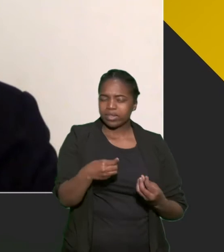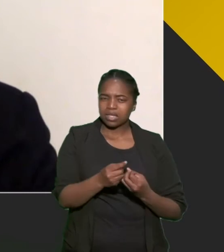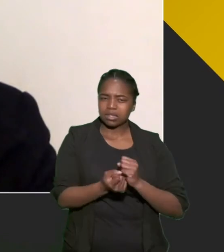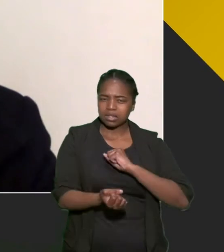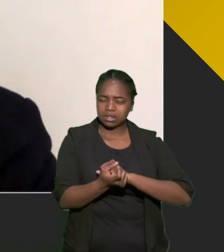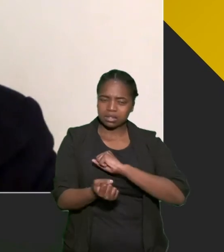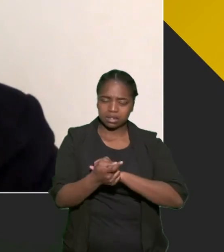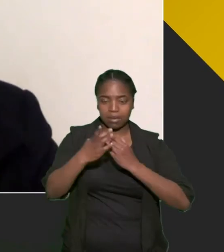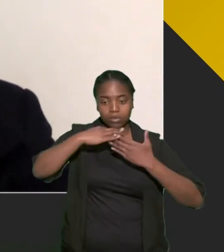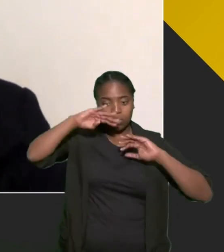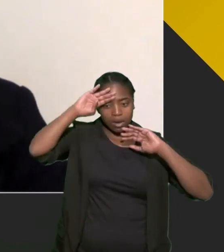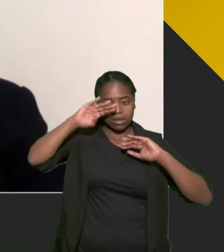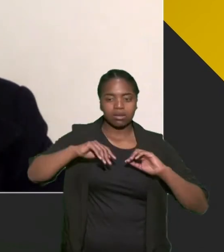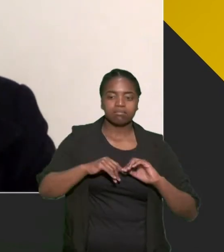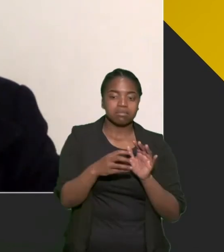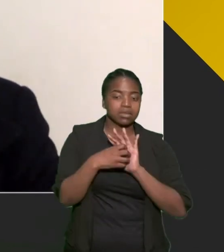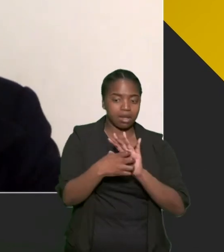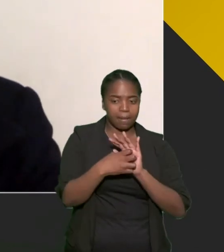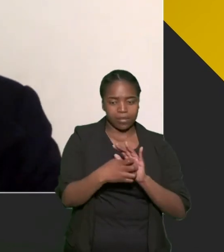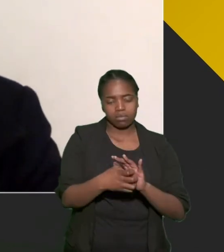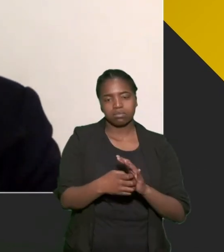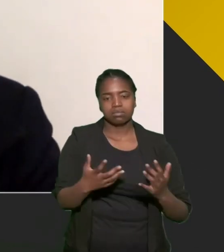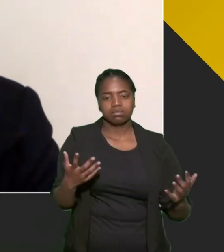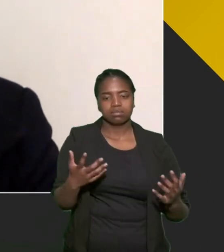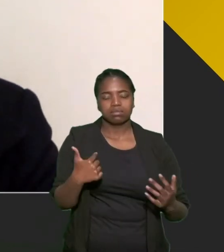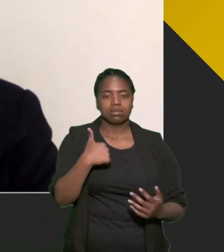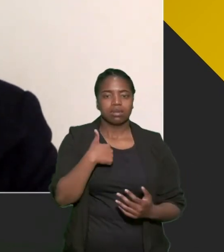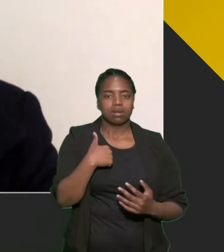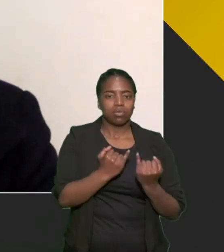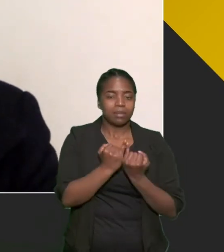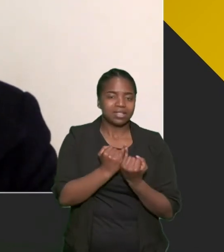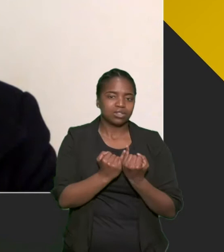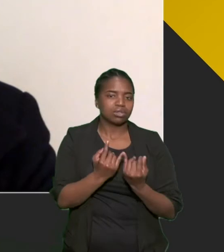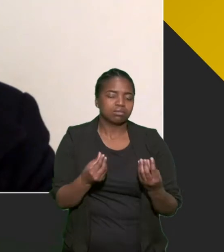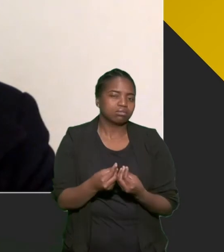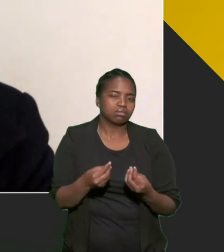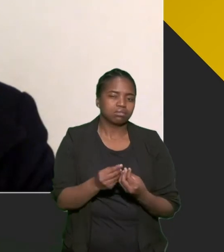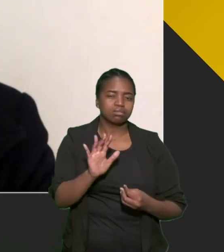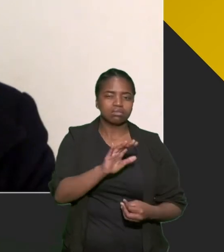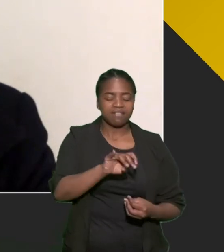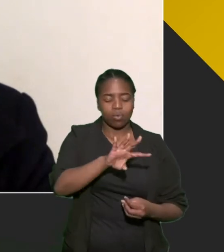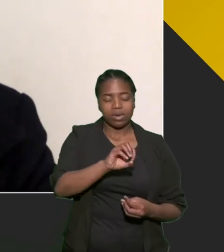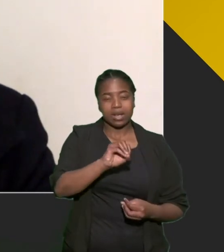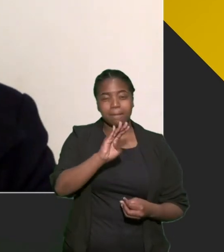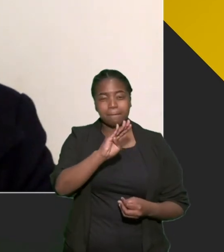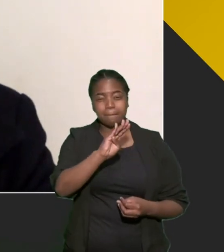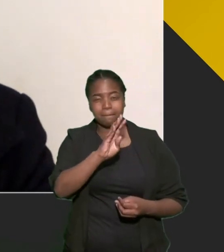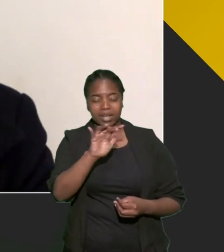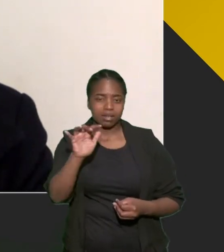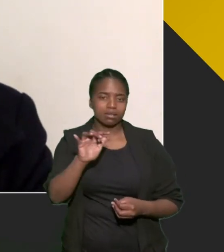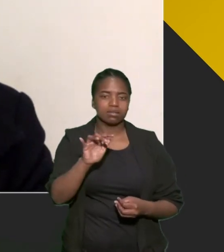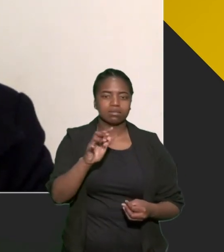sectors in Botswana? For example, our importation bill in Botswana is roughly around 40 billion lira. That's